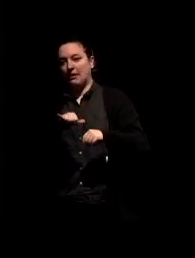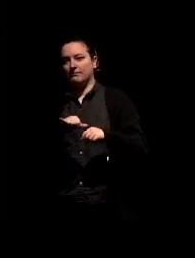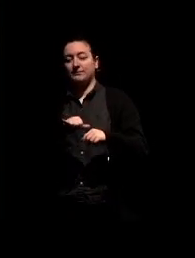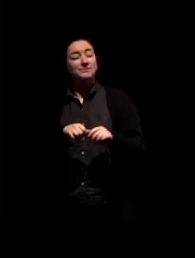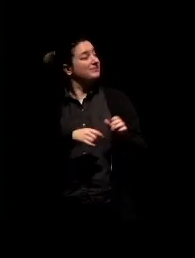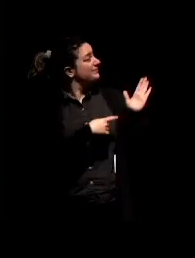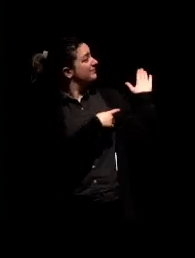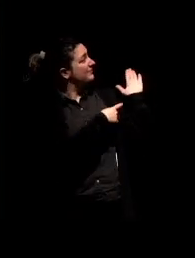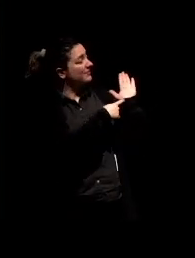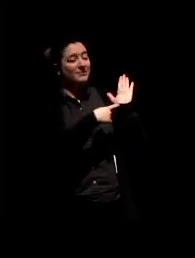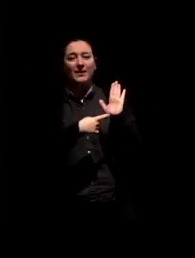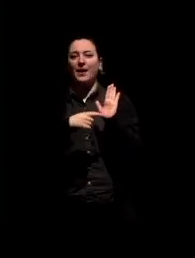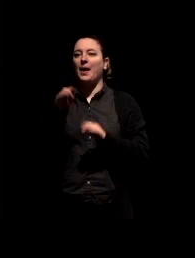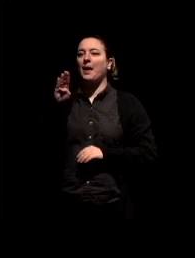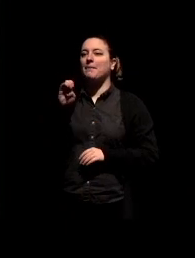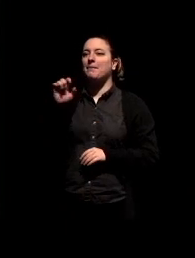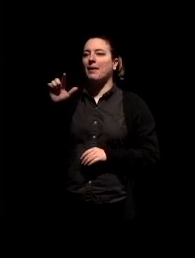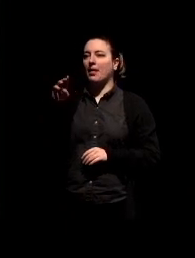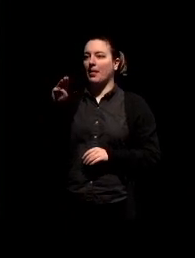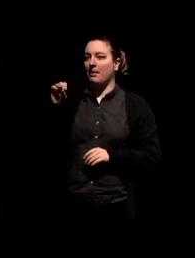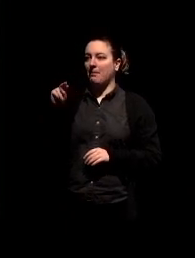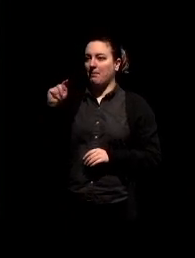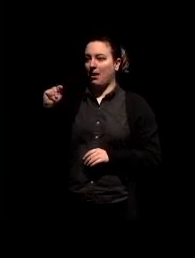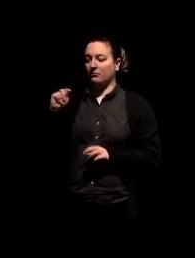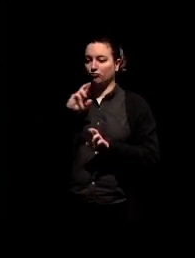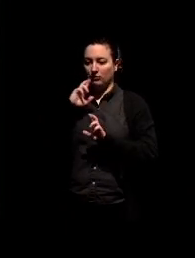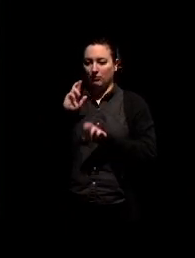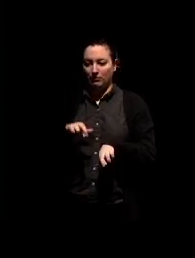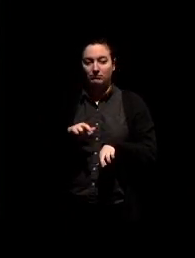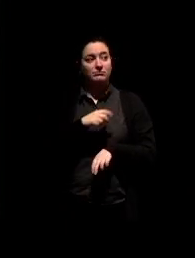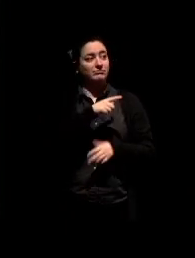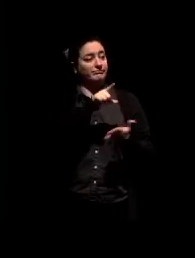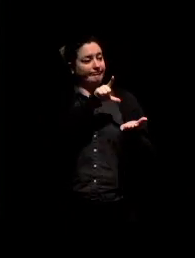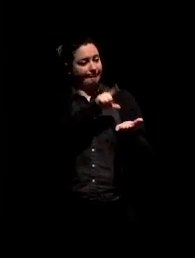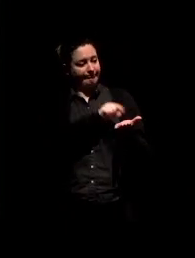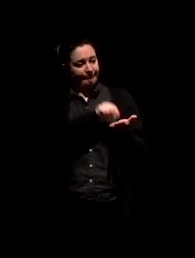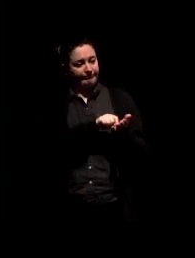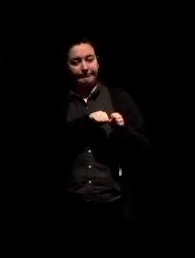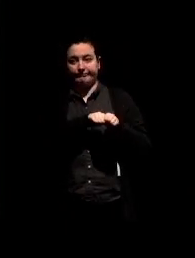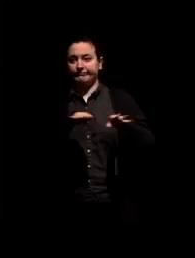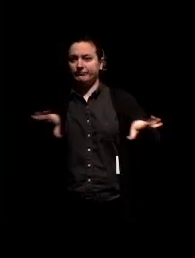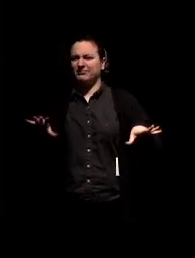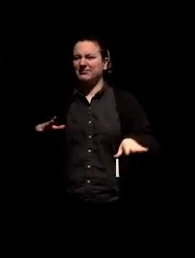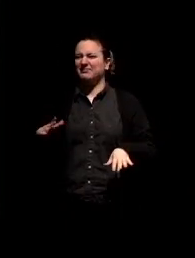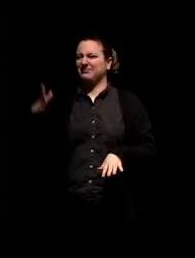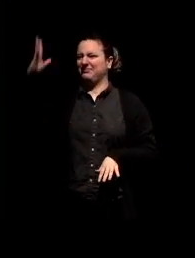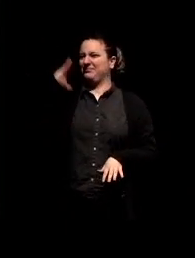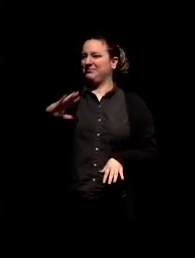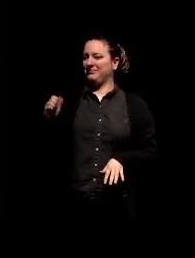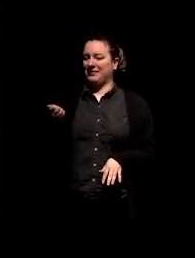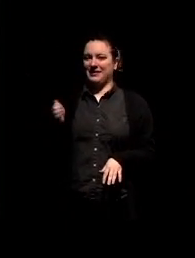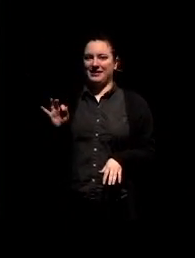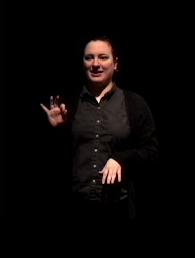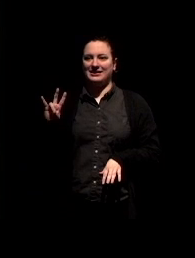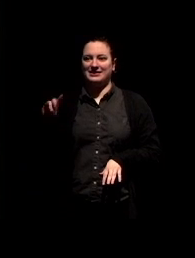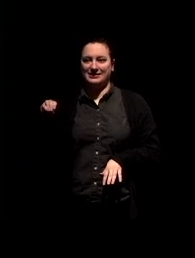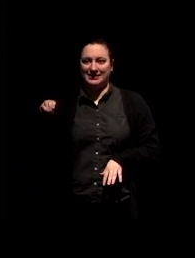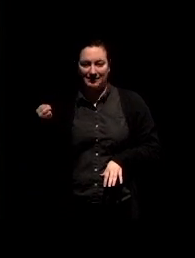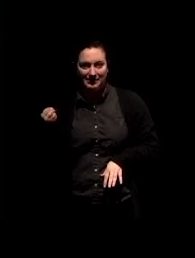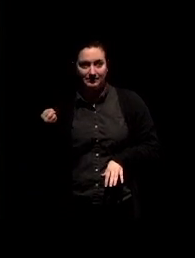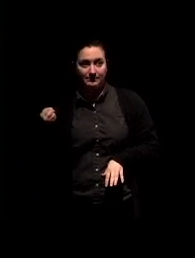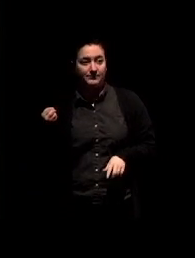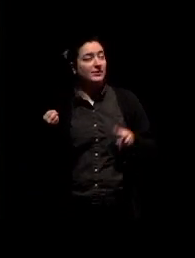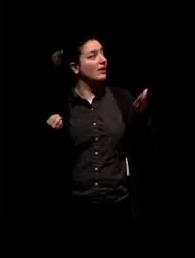late 1970s. And this was a report from the National Commission for the Protection of